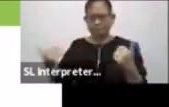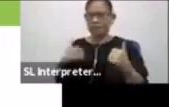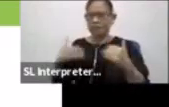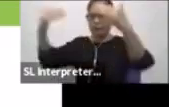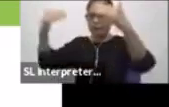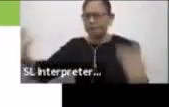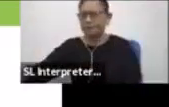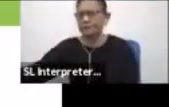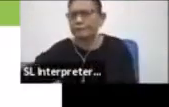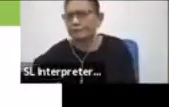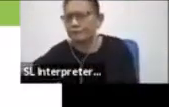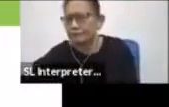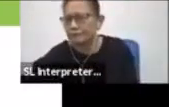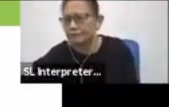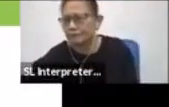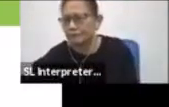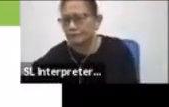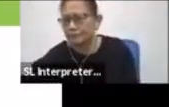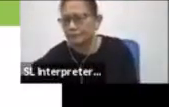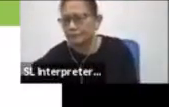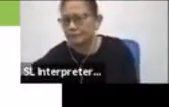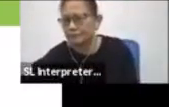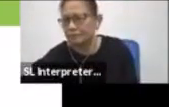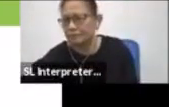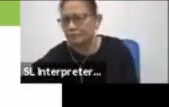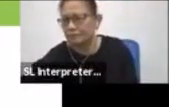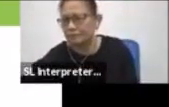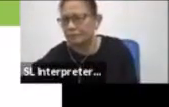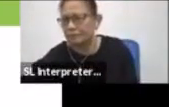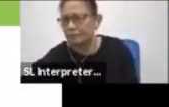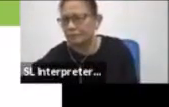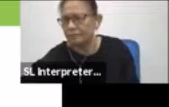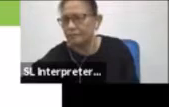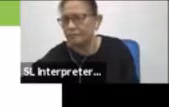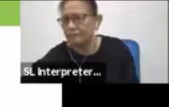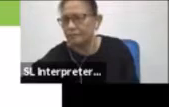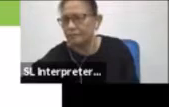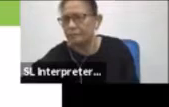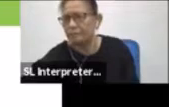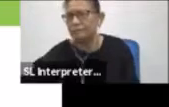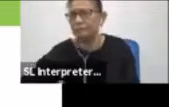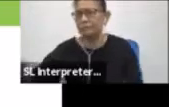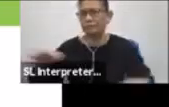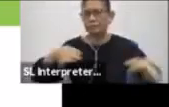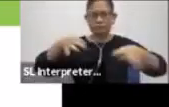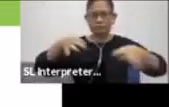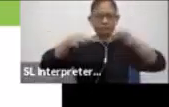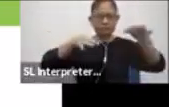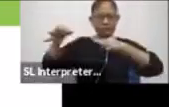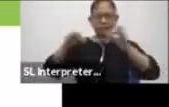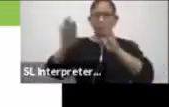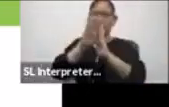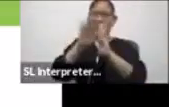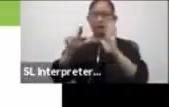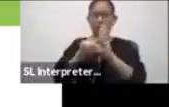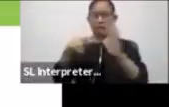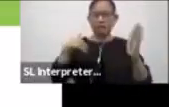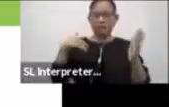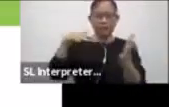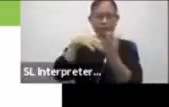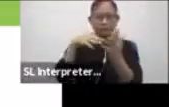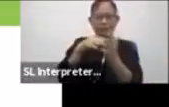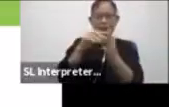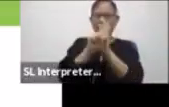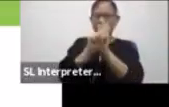presentation. I will just talk a brief about the background and objectives, sample and